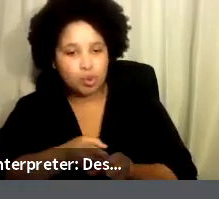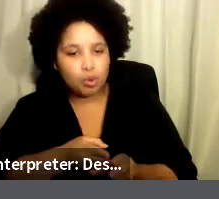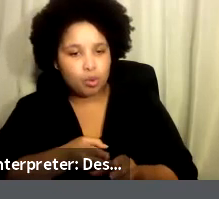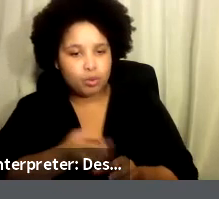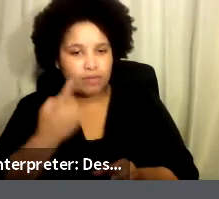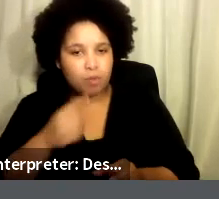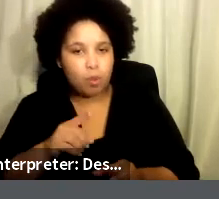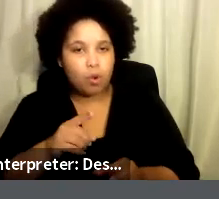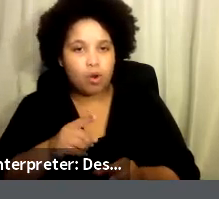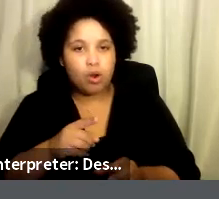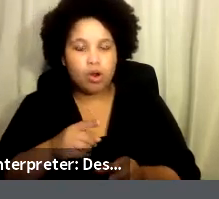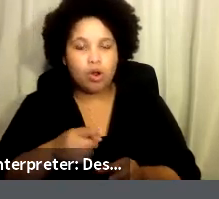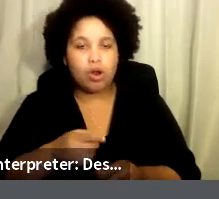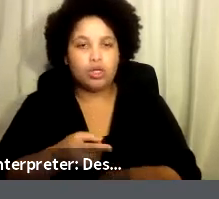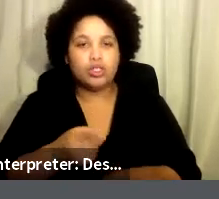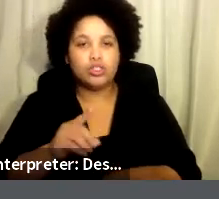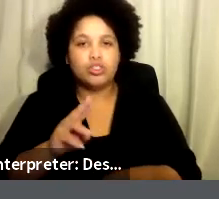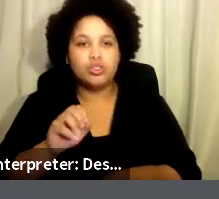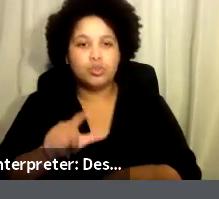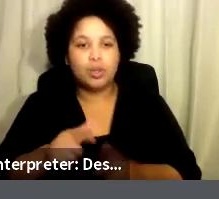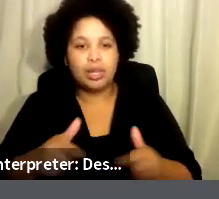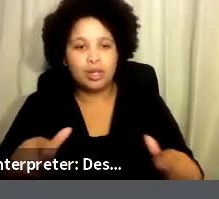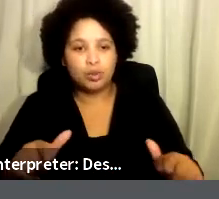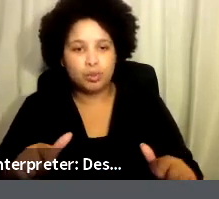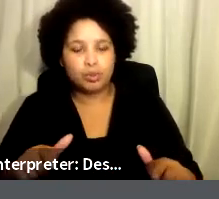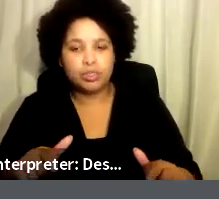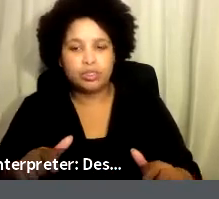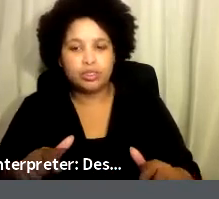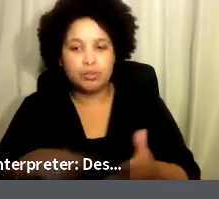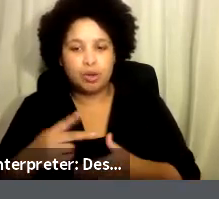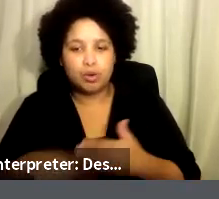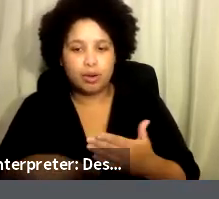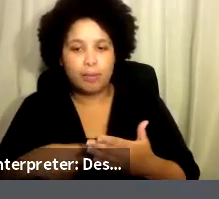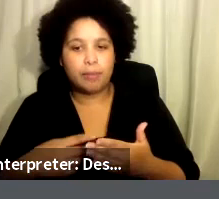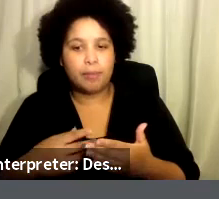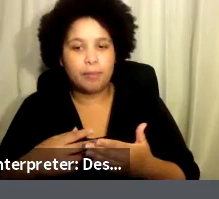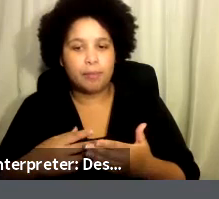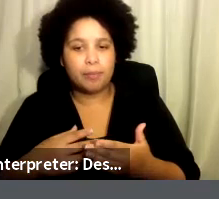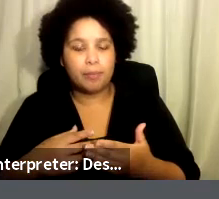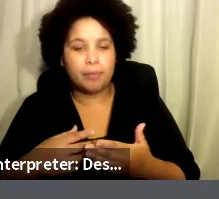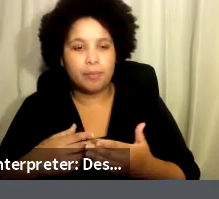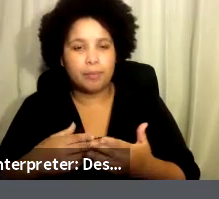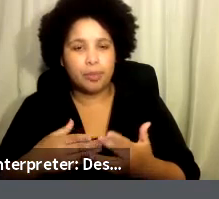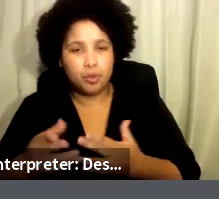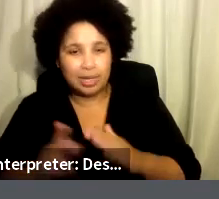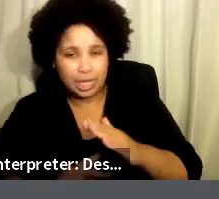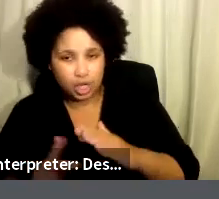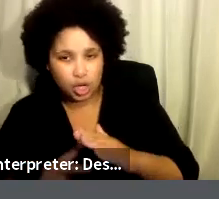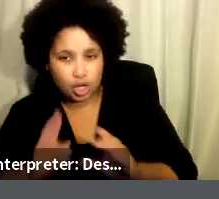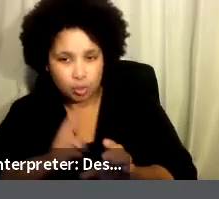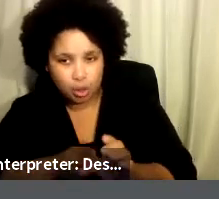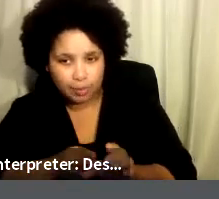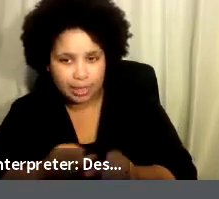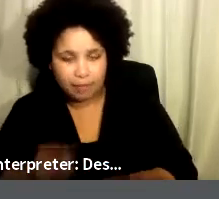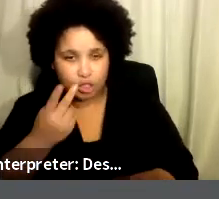dual language immersion program for Las Palmas or Madison through their kindergarten, right? Kindergarten enrollment, there's